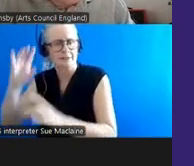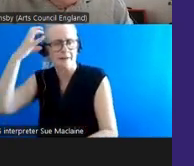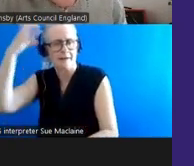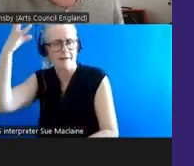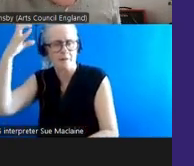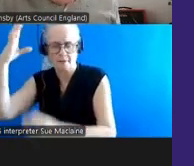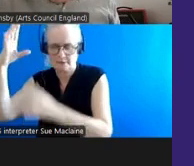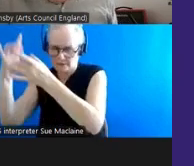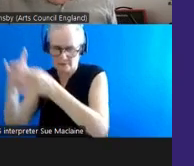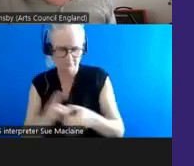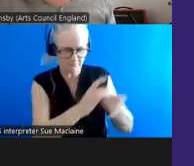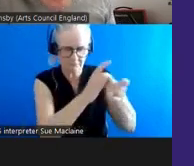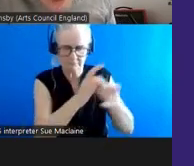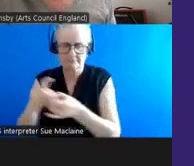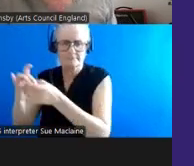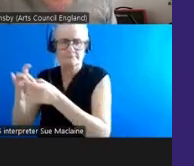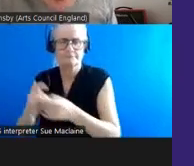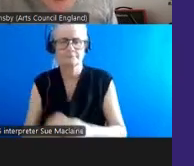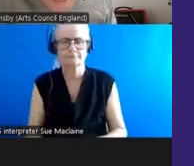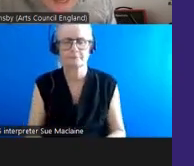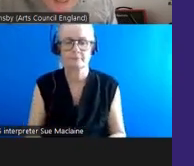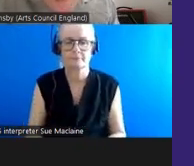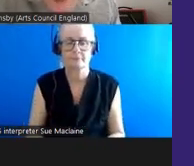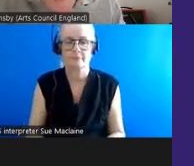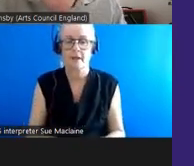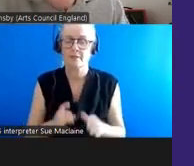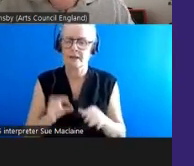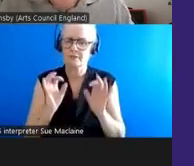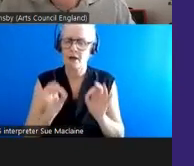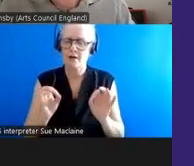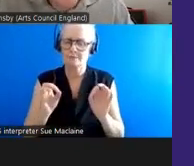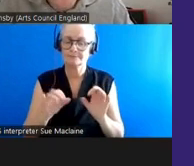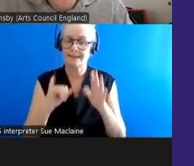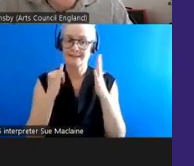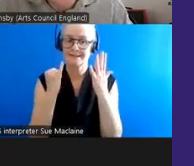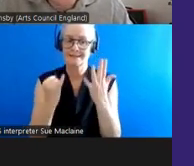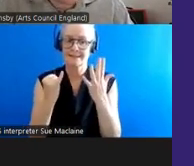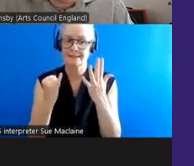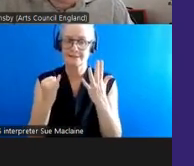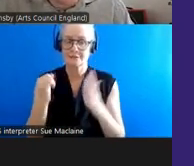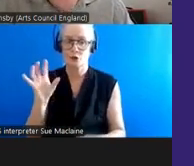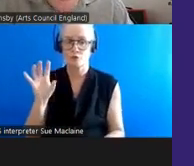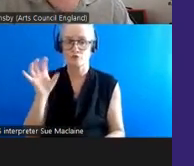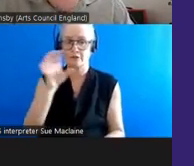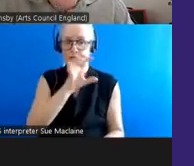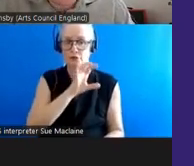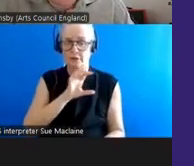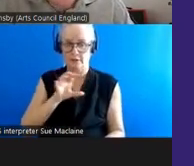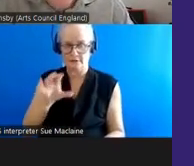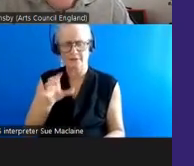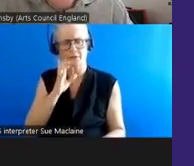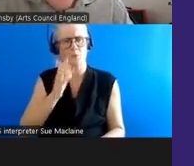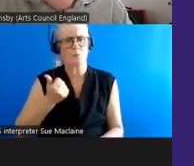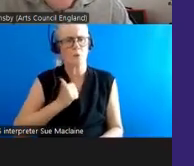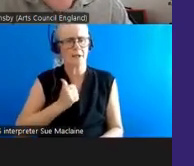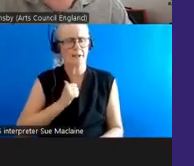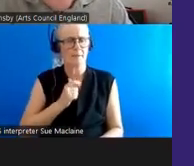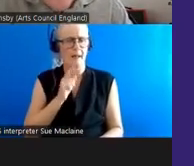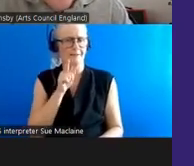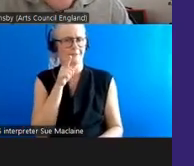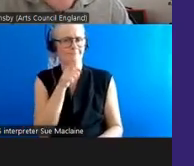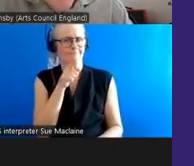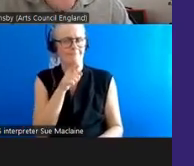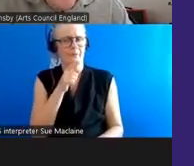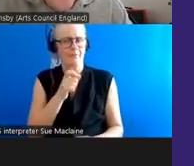And just very quickly, there's 6 regions in particular that we expect to be quite active and be prioritising